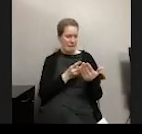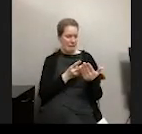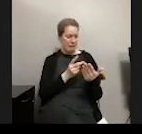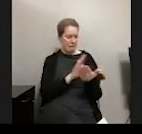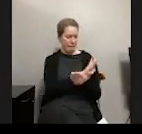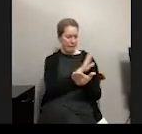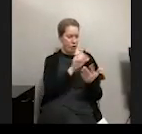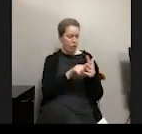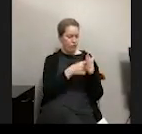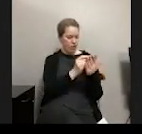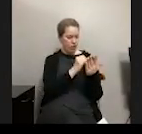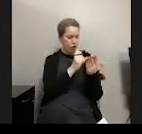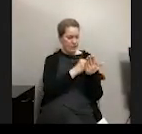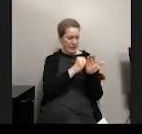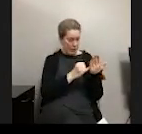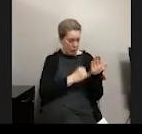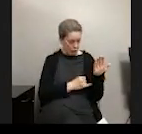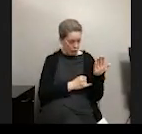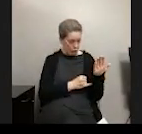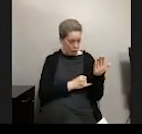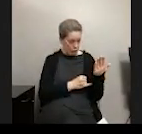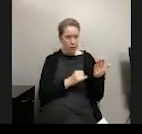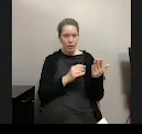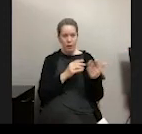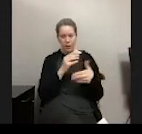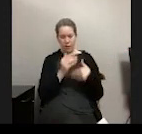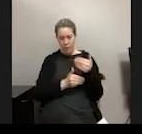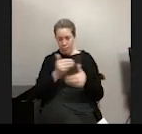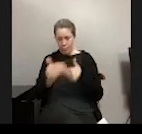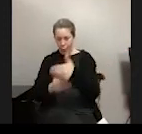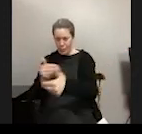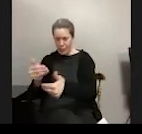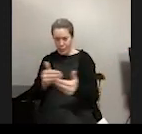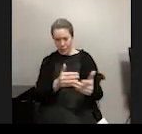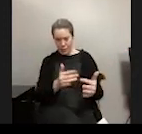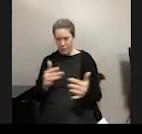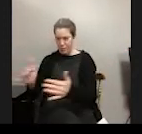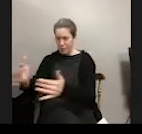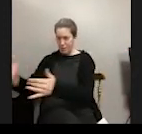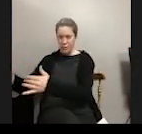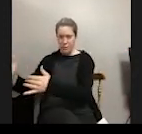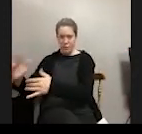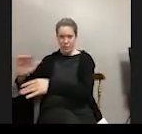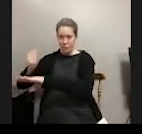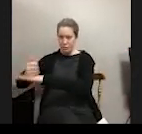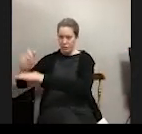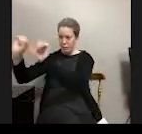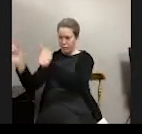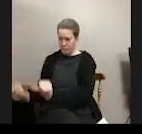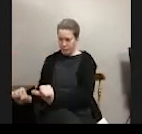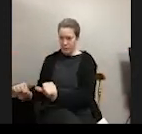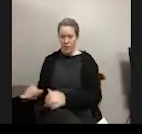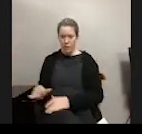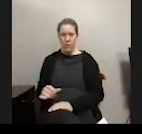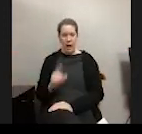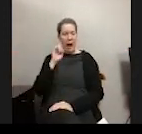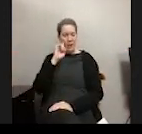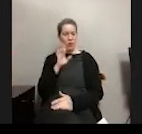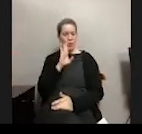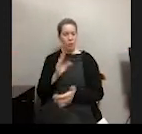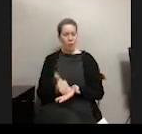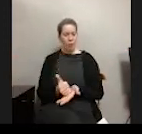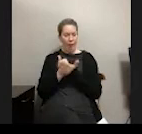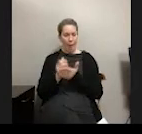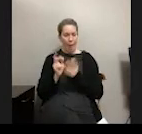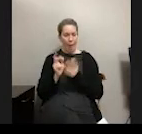it, people have a better understanding of the process and have a better appreciation of the process as well. And